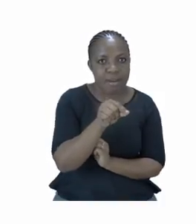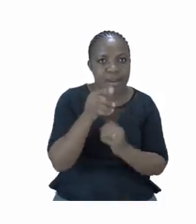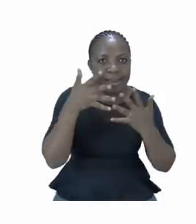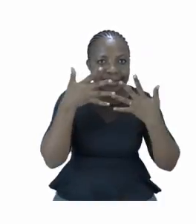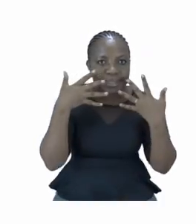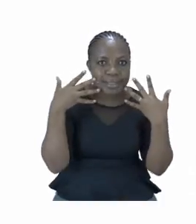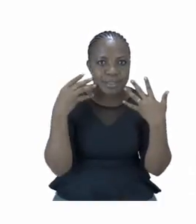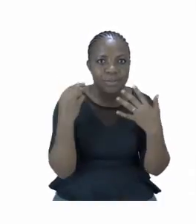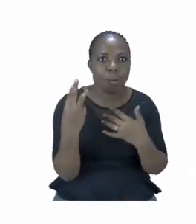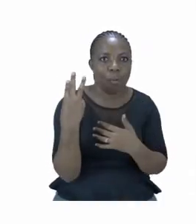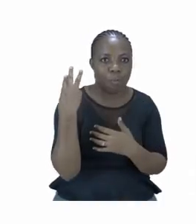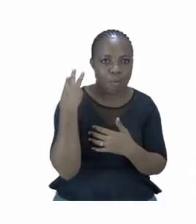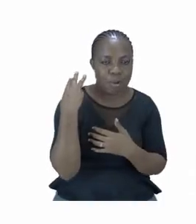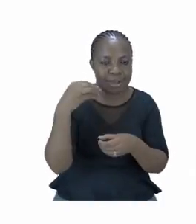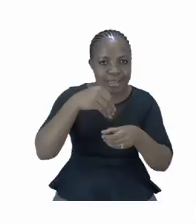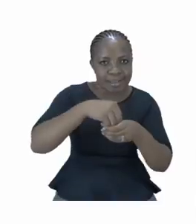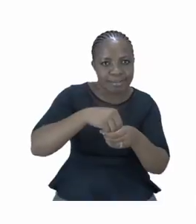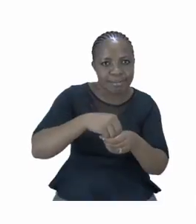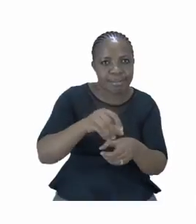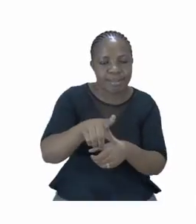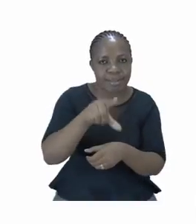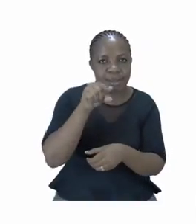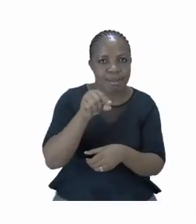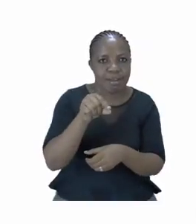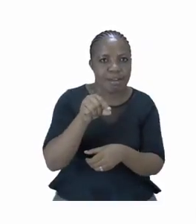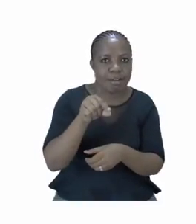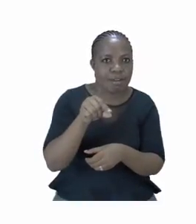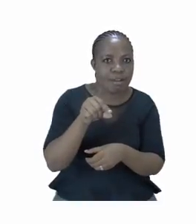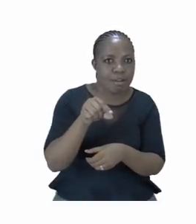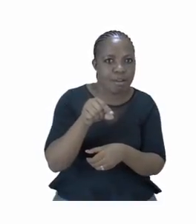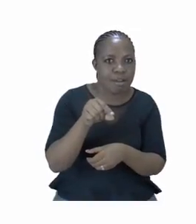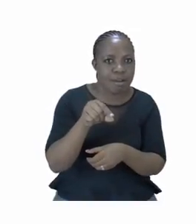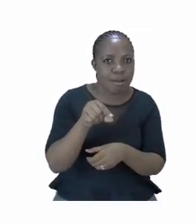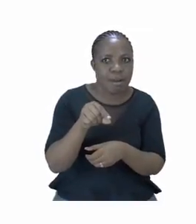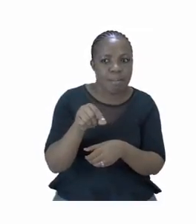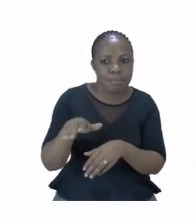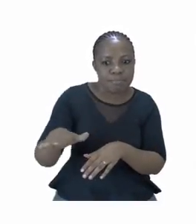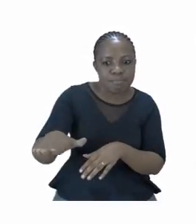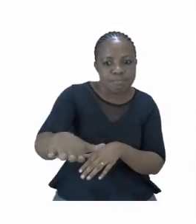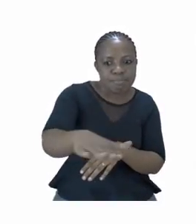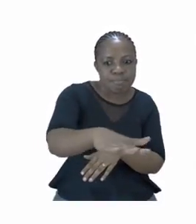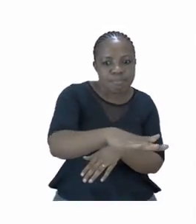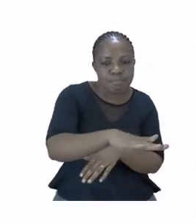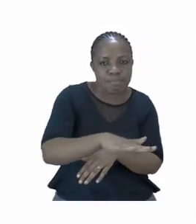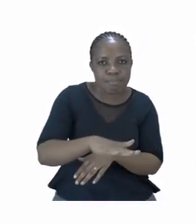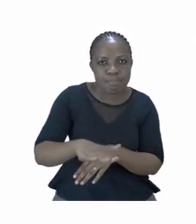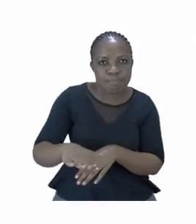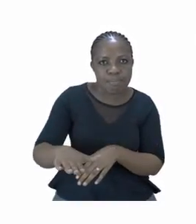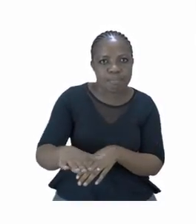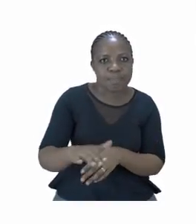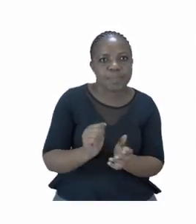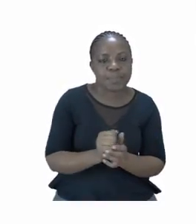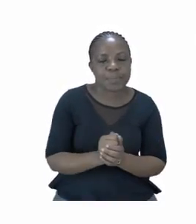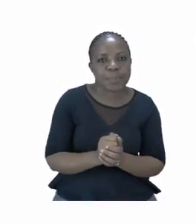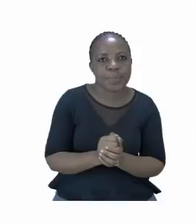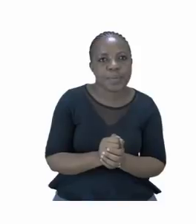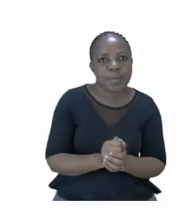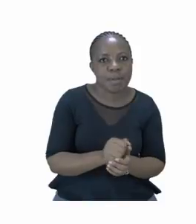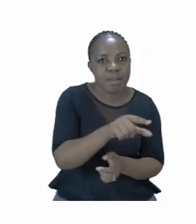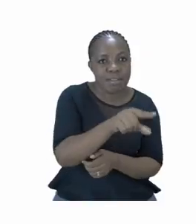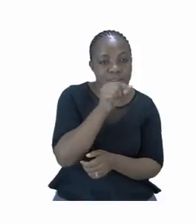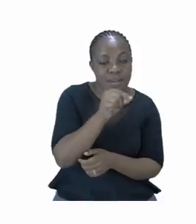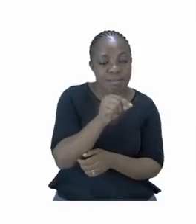cat was in the park. Let's read again,